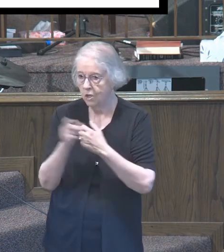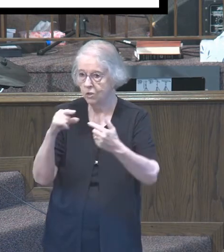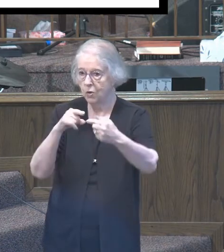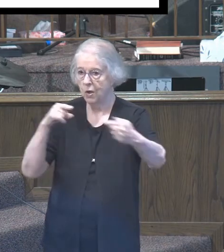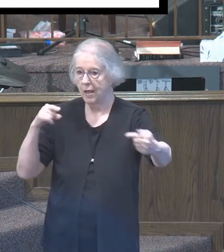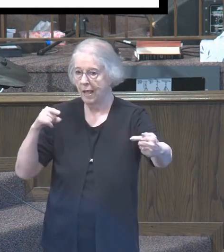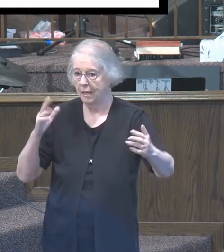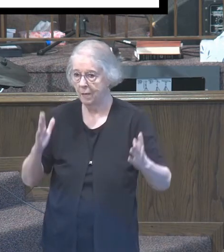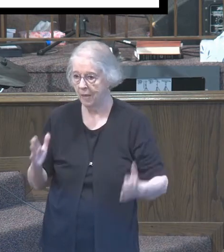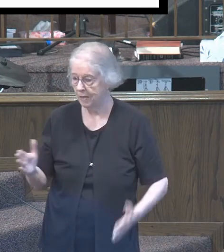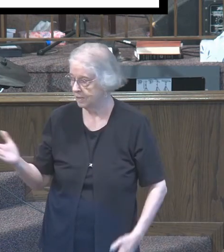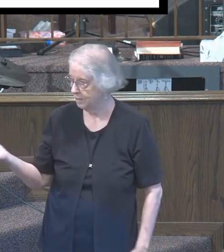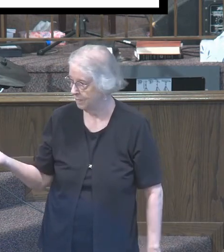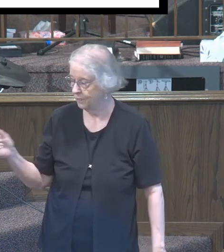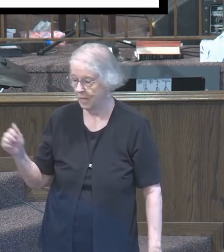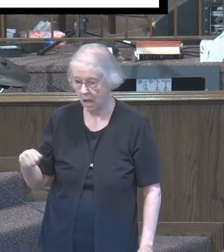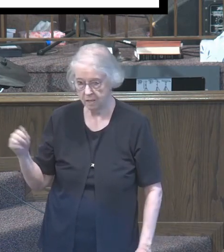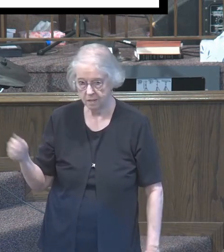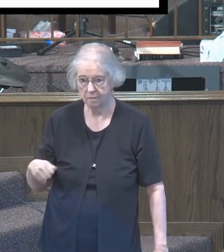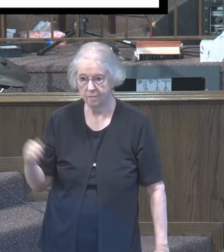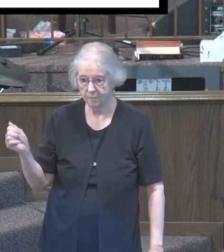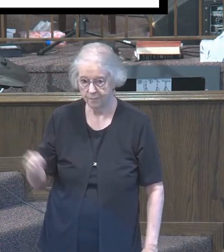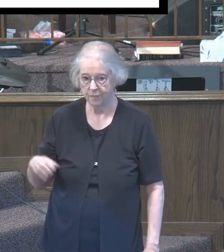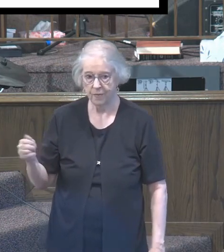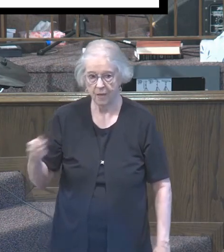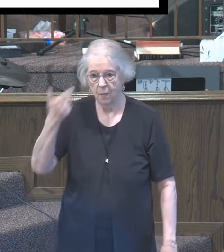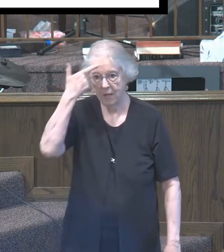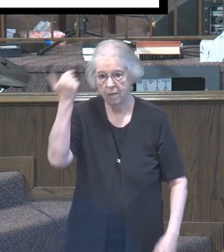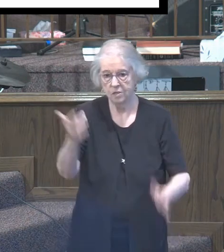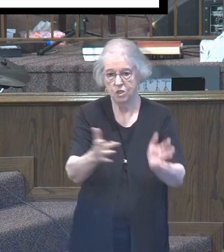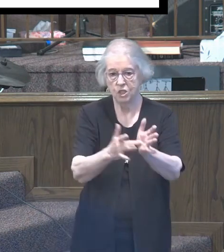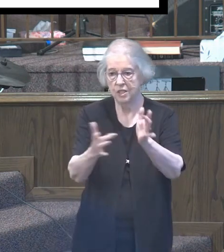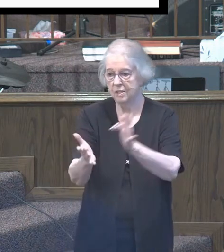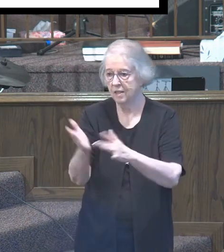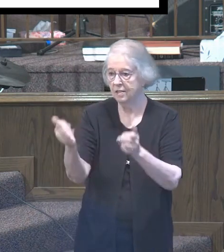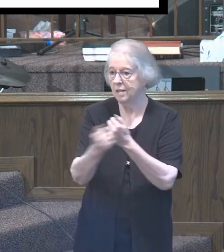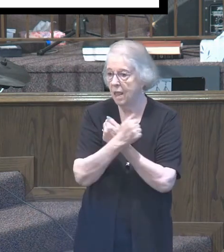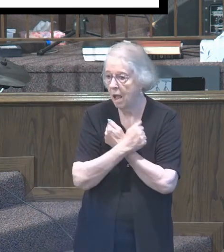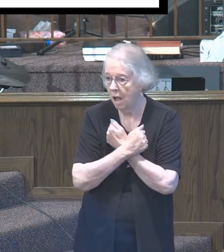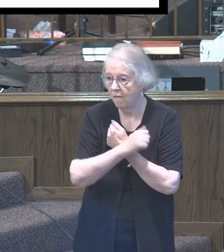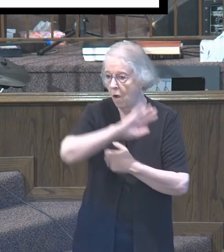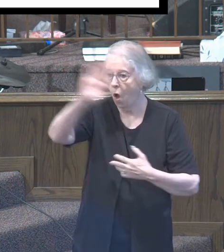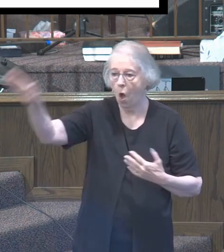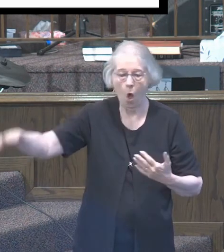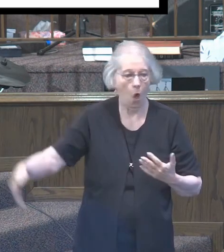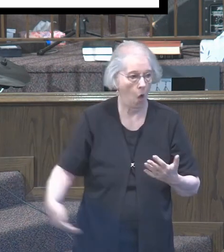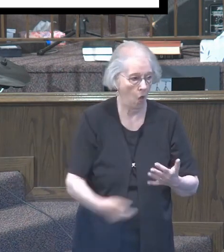identity. Live generously and graciously toward others the way God lives toward